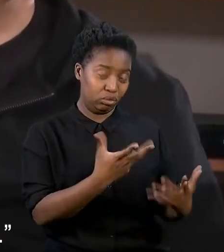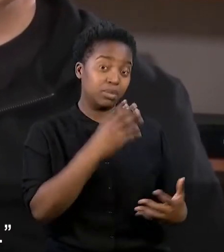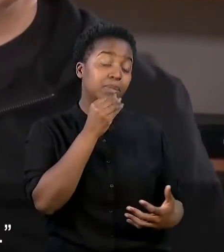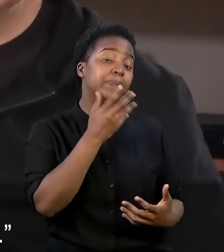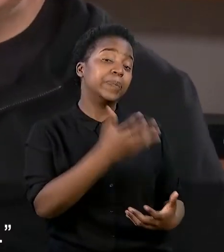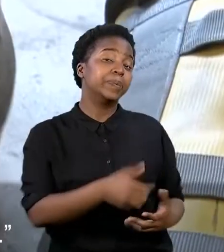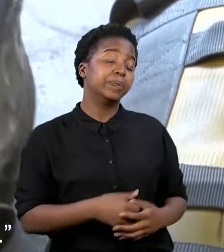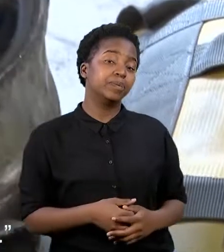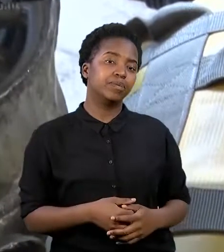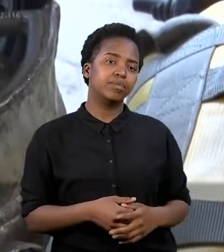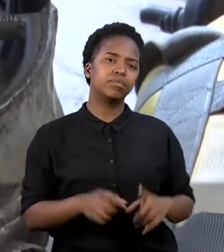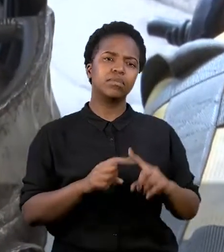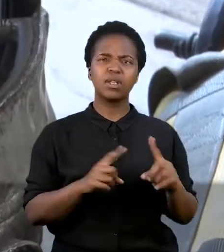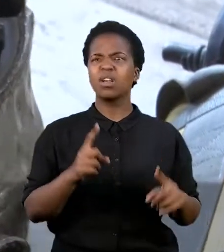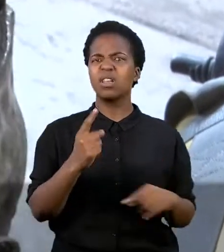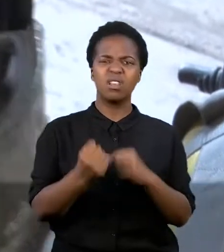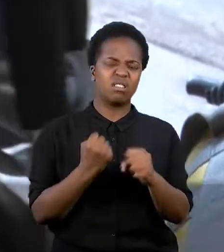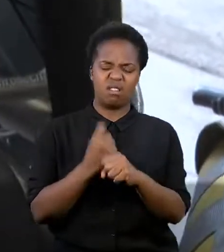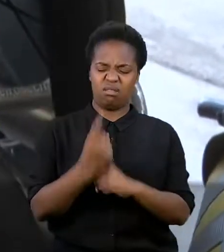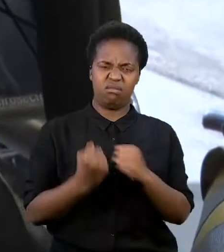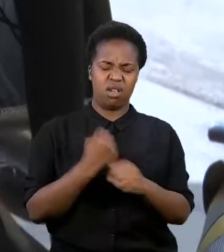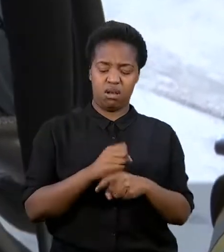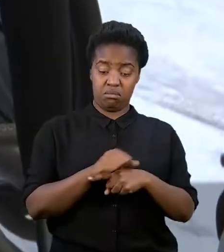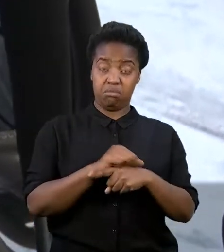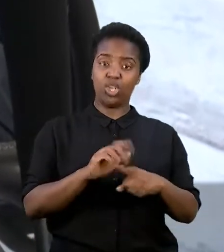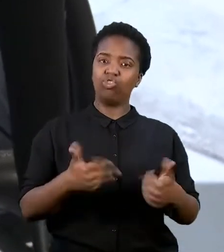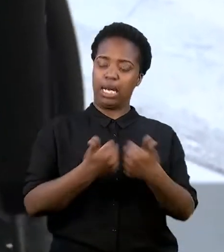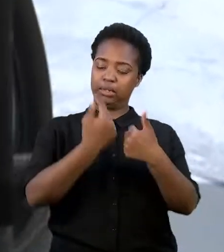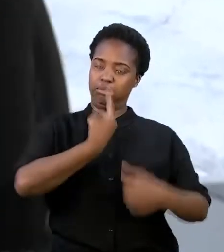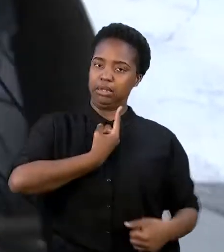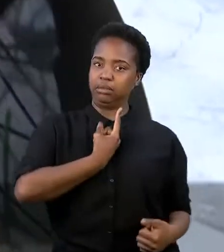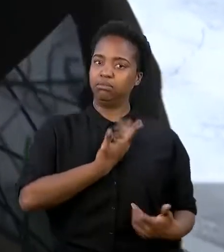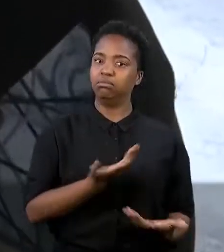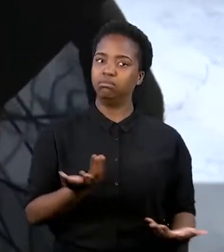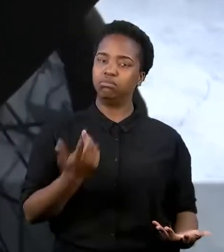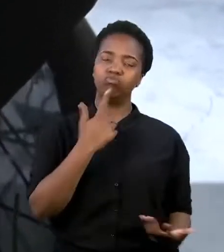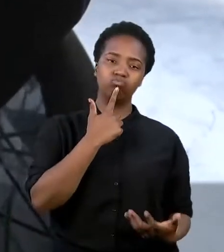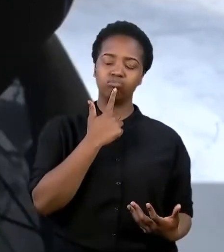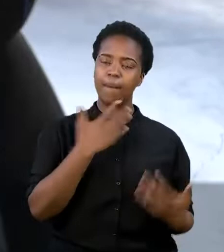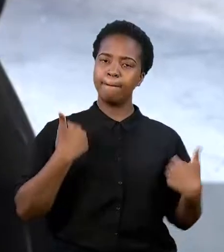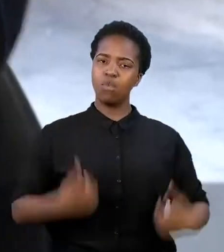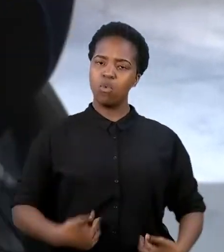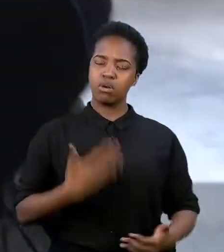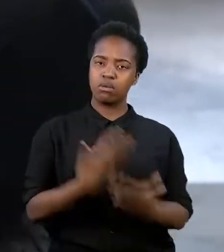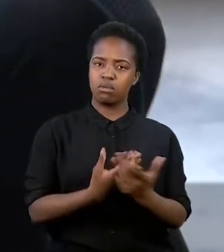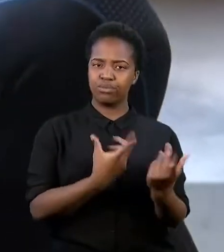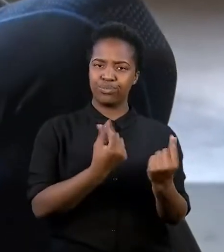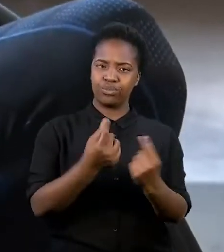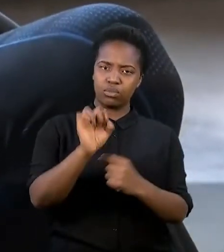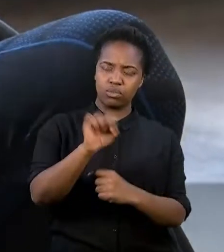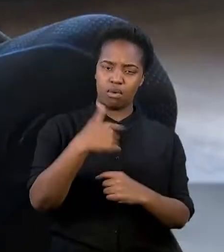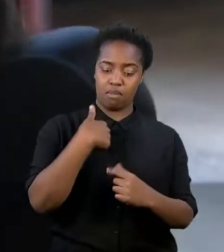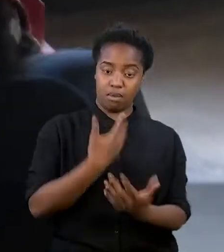to do certain things. And in the years, I've been able to challenge myself, been able to challenge my body and